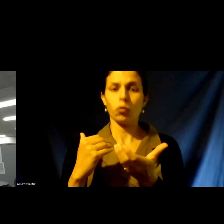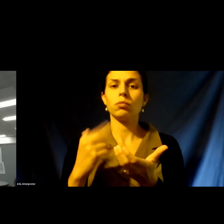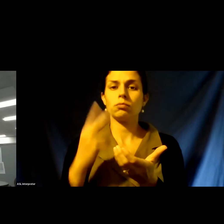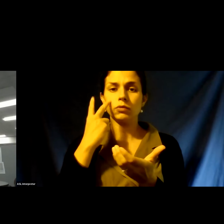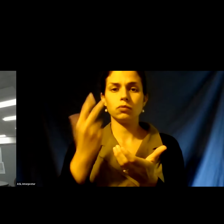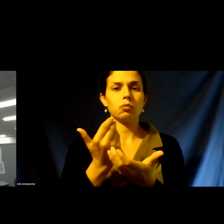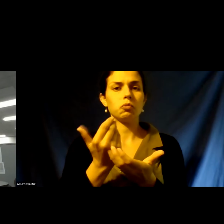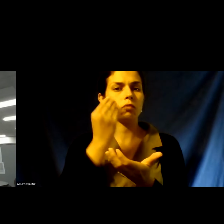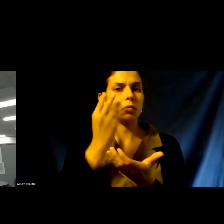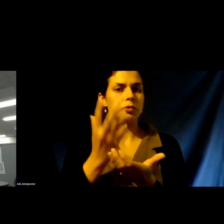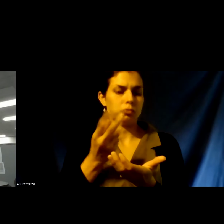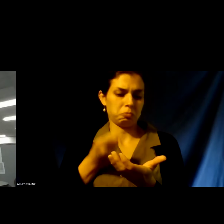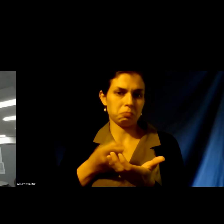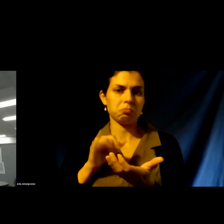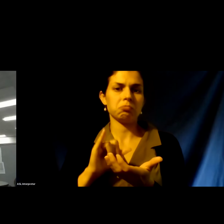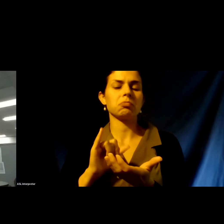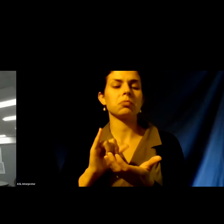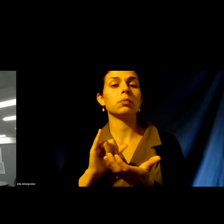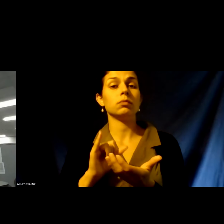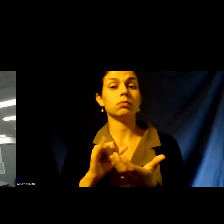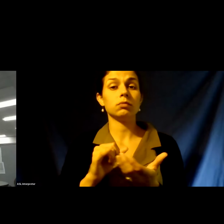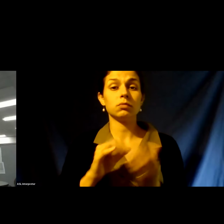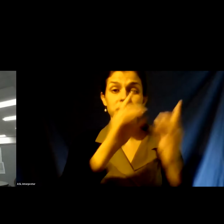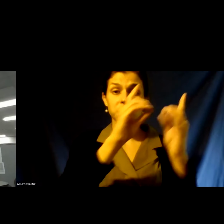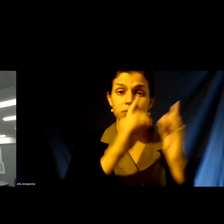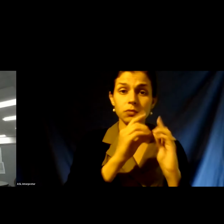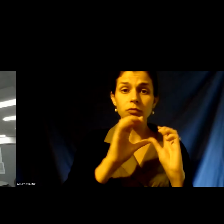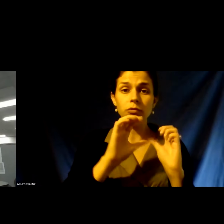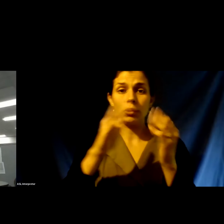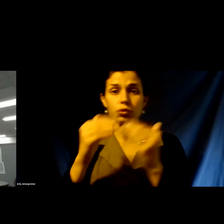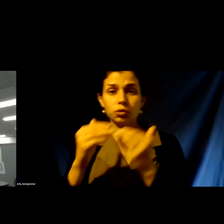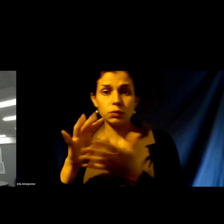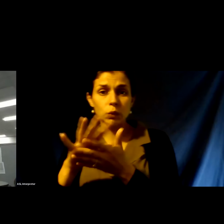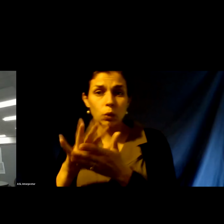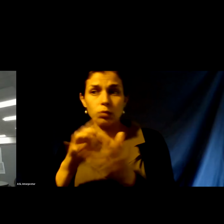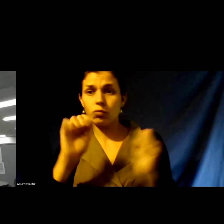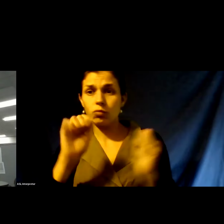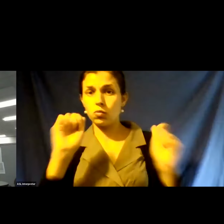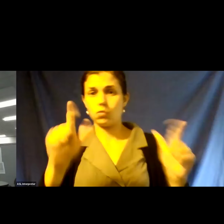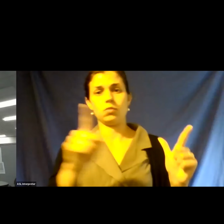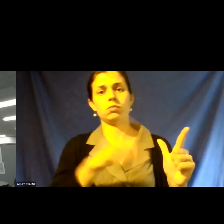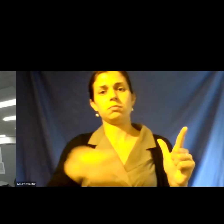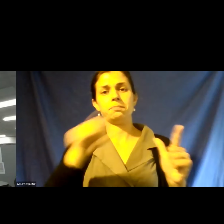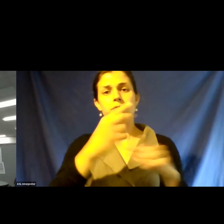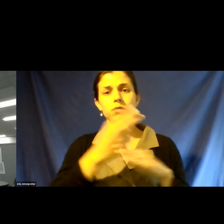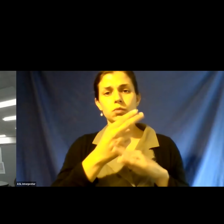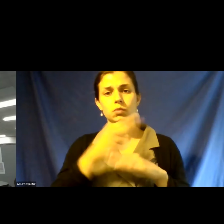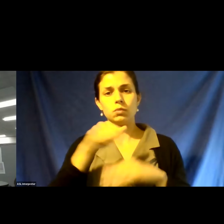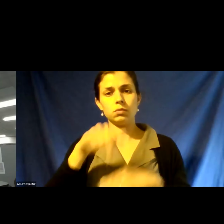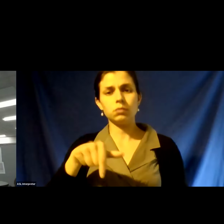and many classrooms are using this tool, and we plan to continue to expand its use throughout the school